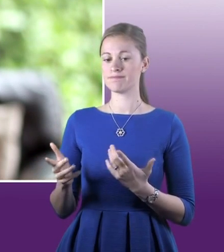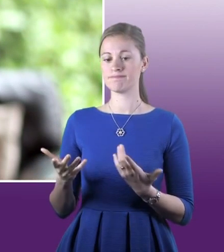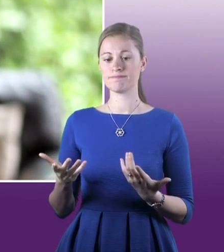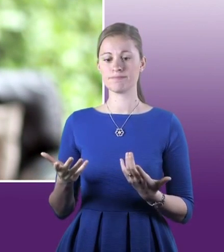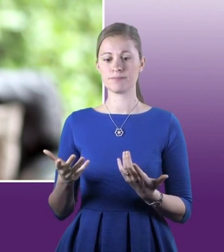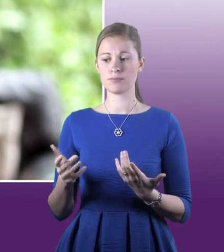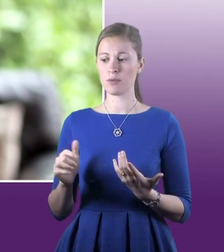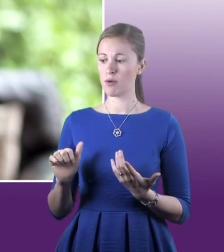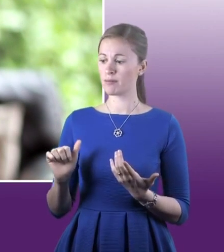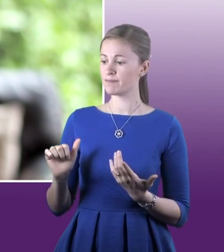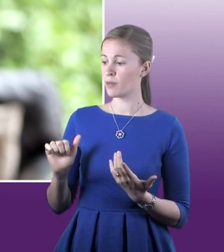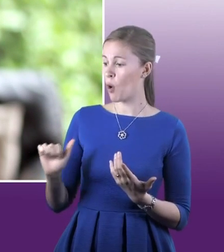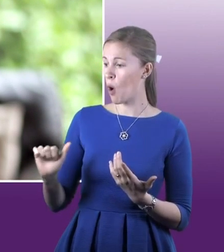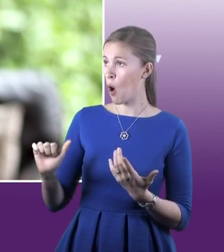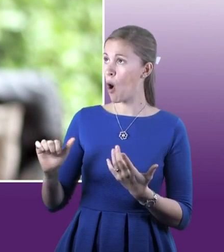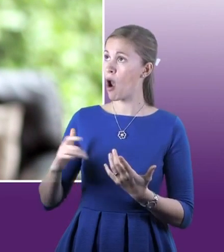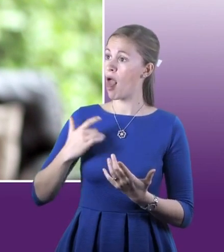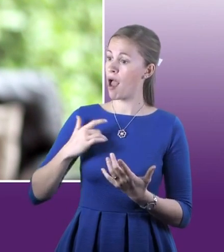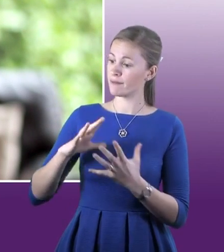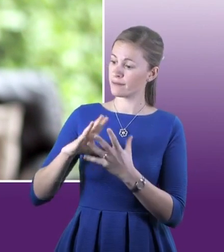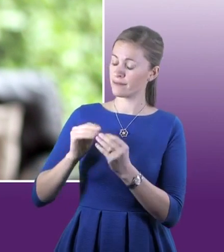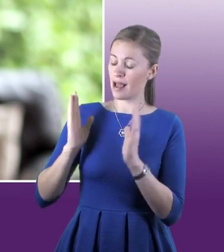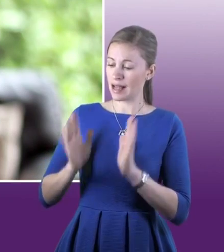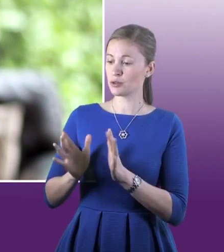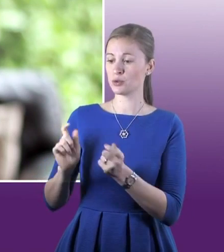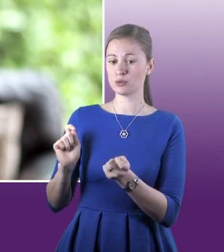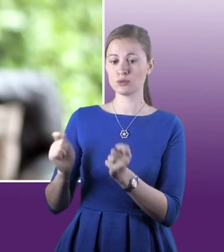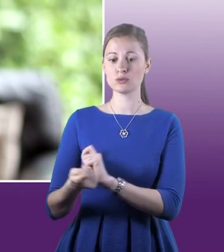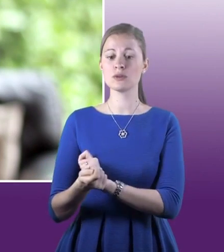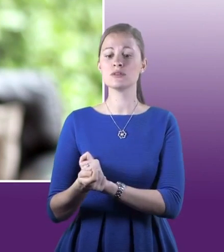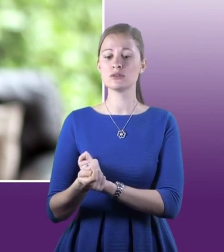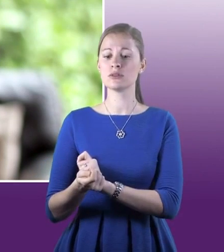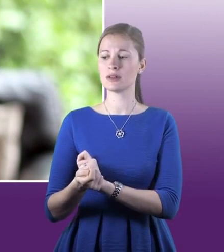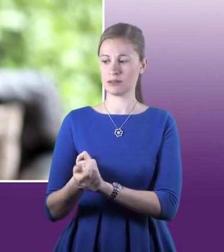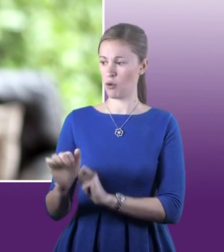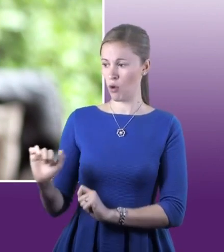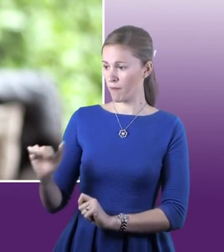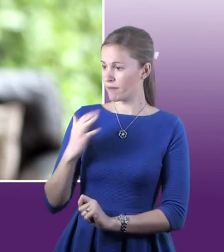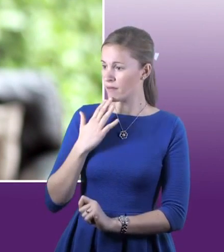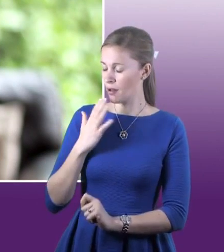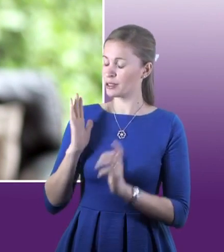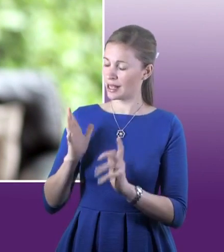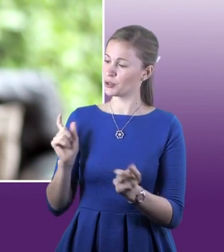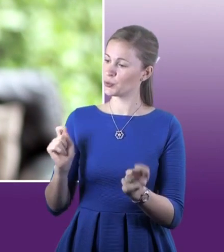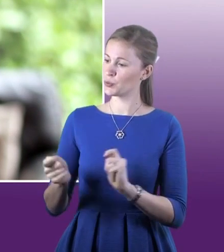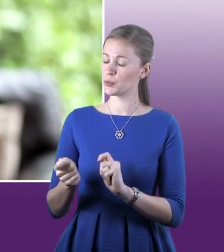well, her whole life had to change through no fault of her own.